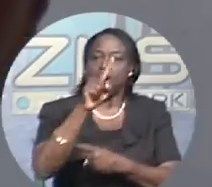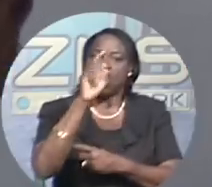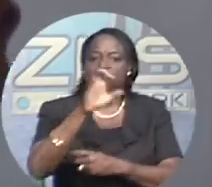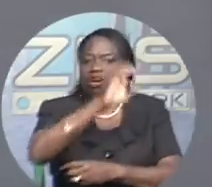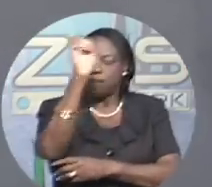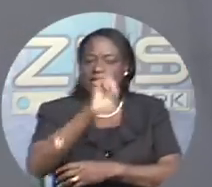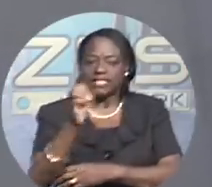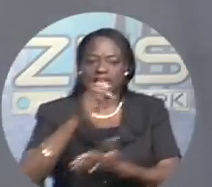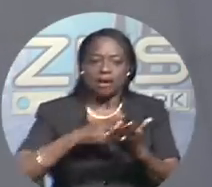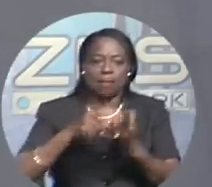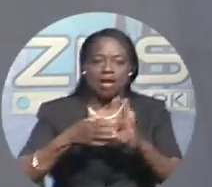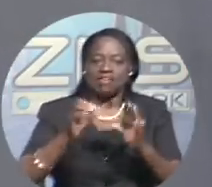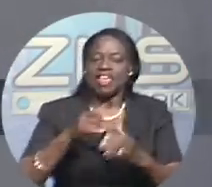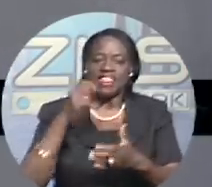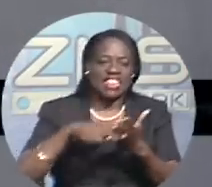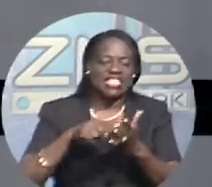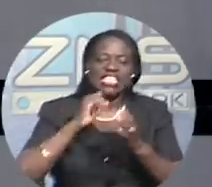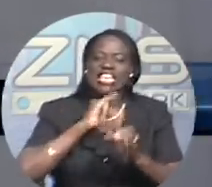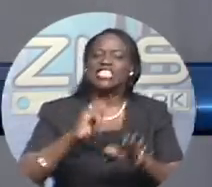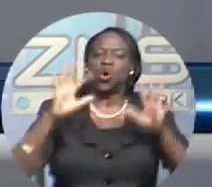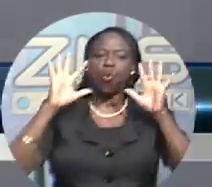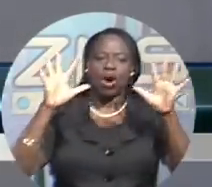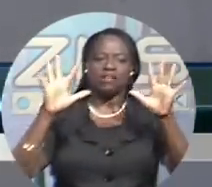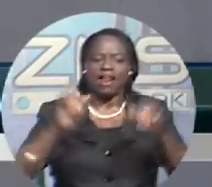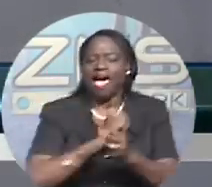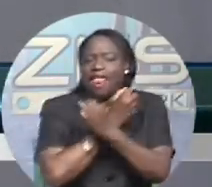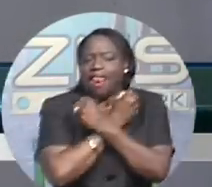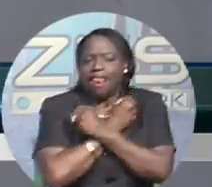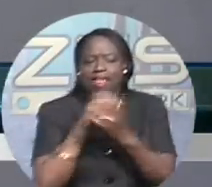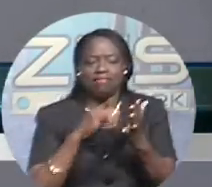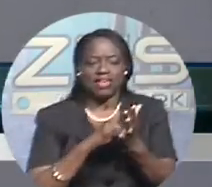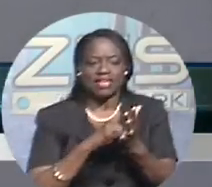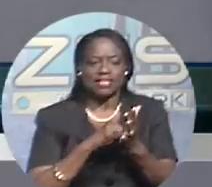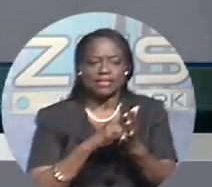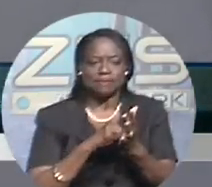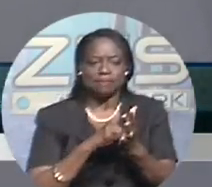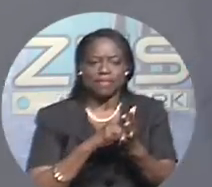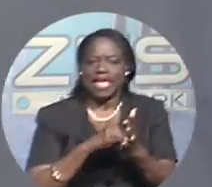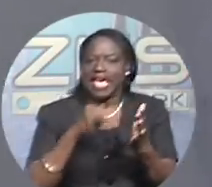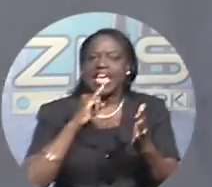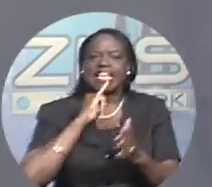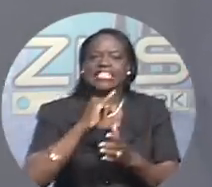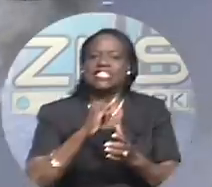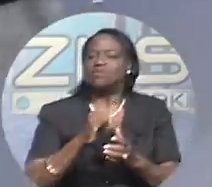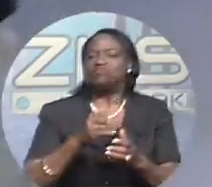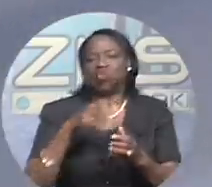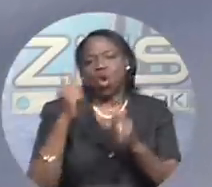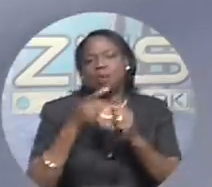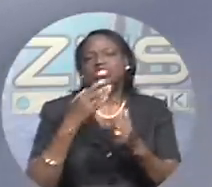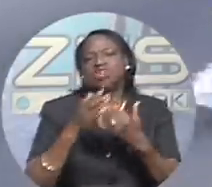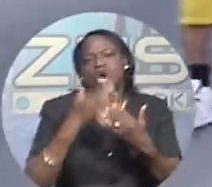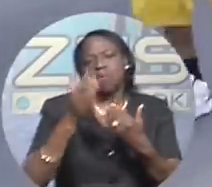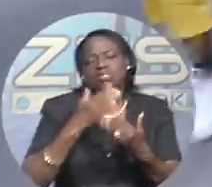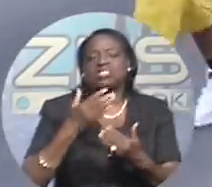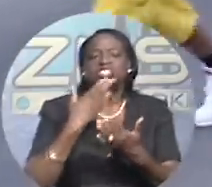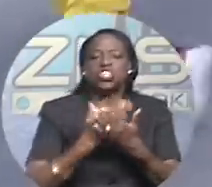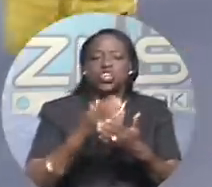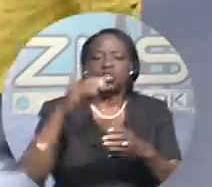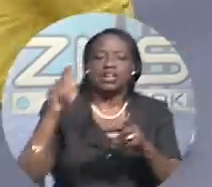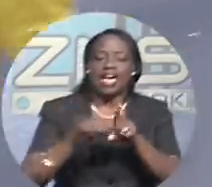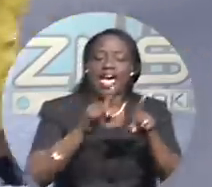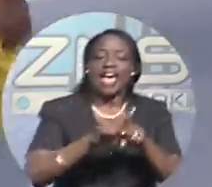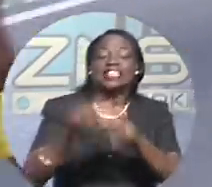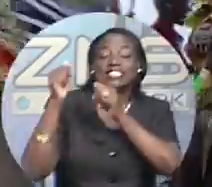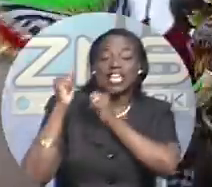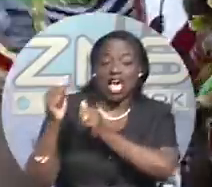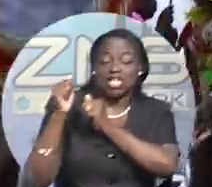of it. This is fabulous. I absolutely love it. It's almost as good as Junkanoo. Though some criticize the government's